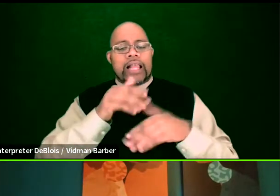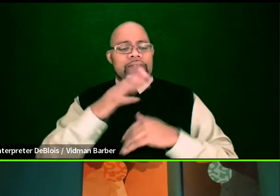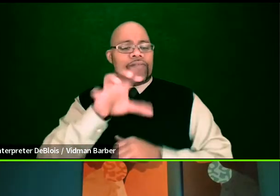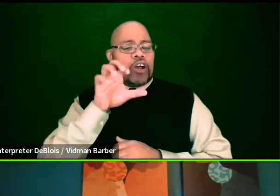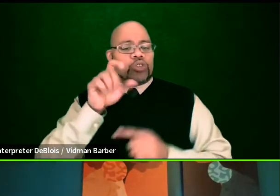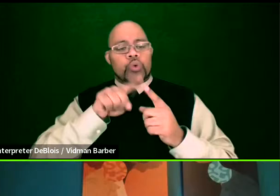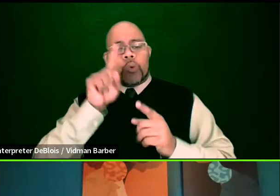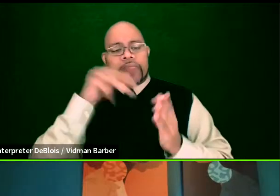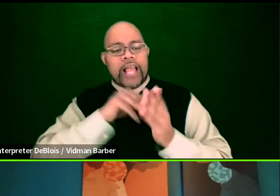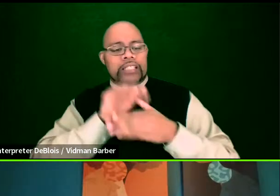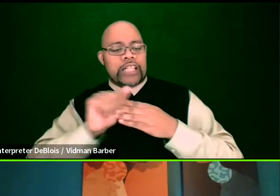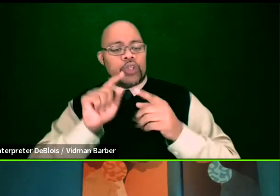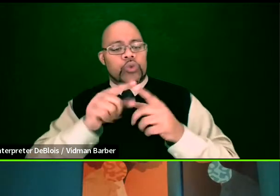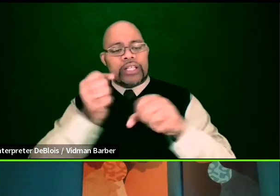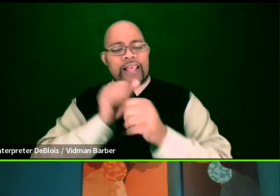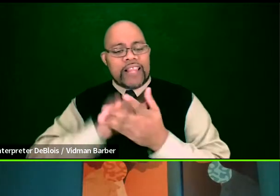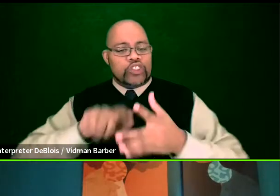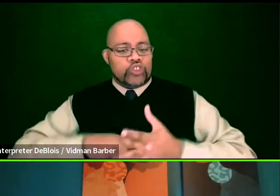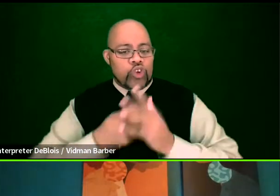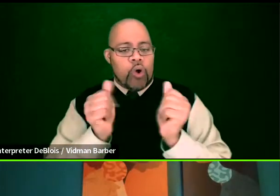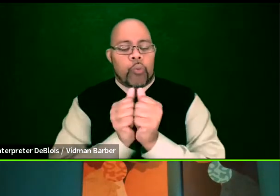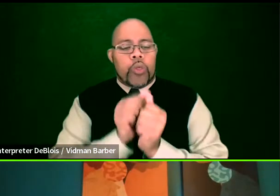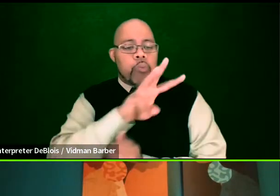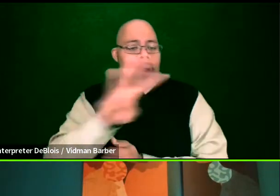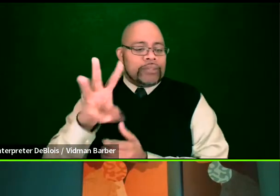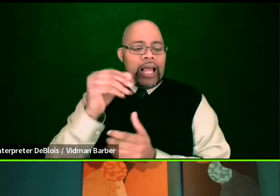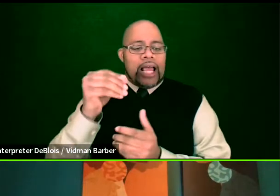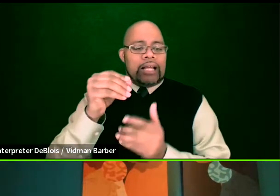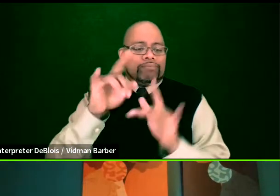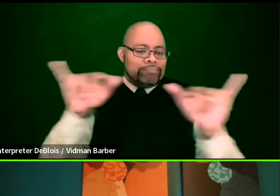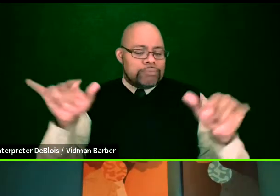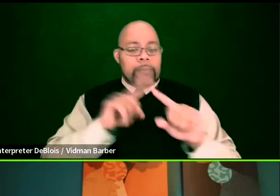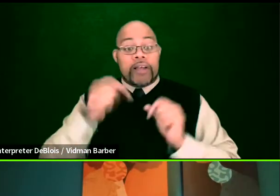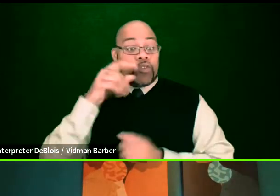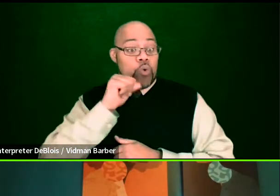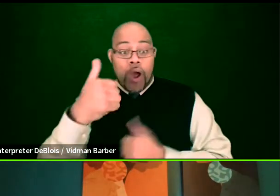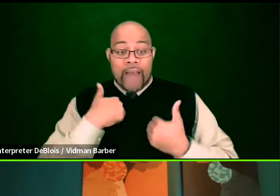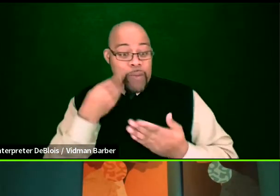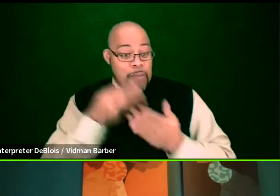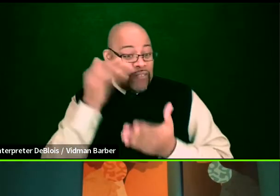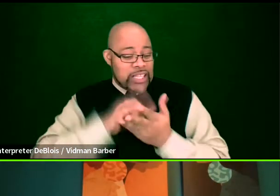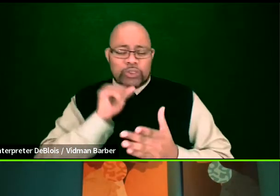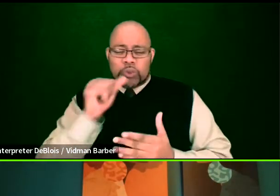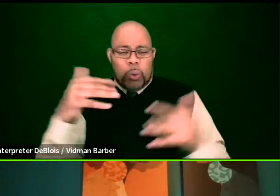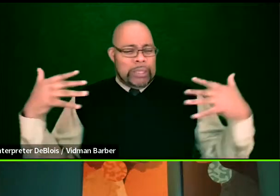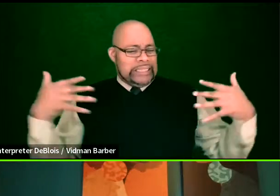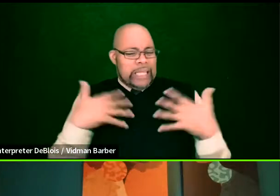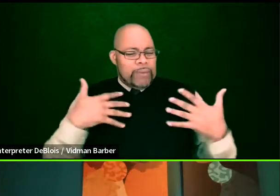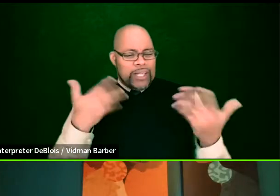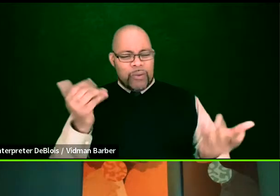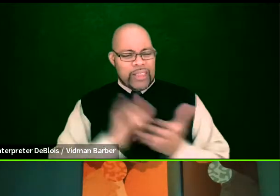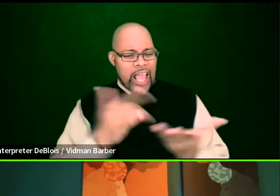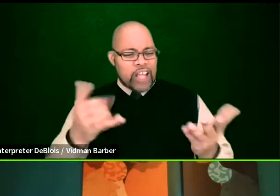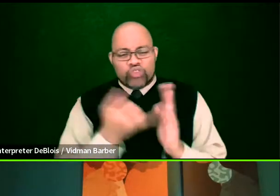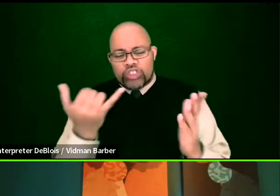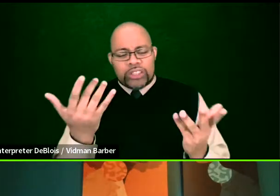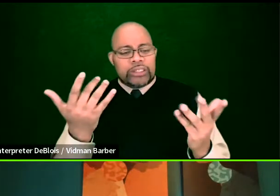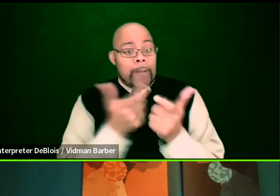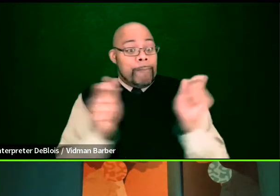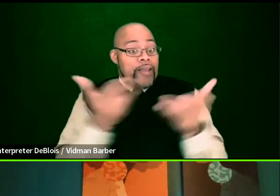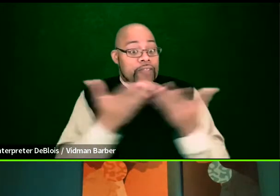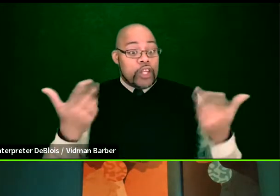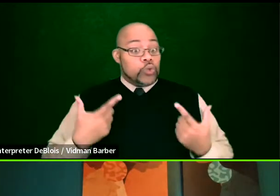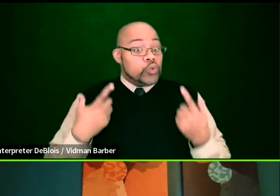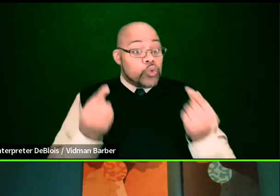to $1,000 to kind of get that started with websites and et cetera. But if you don't have the money for it, don't be intimidated by it. Just the biggest thing is